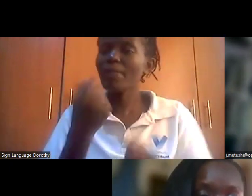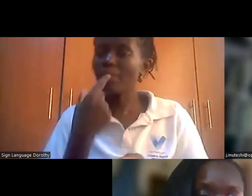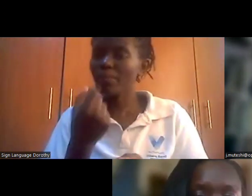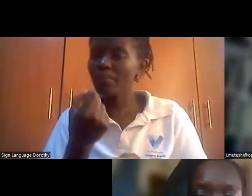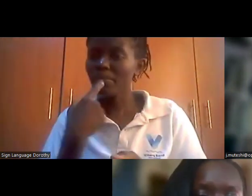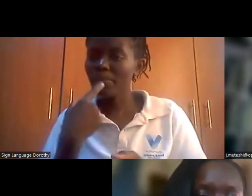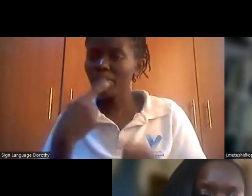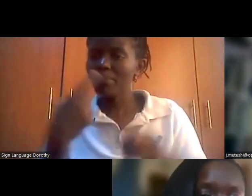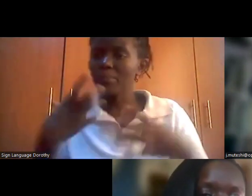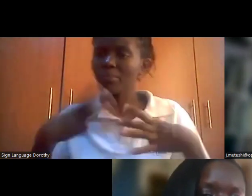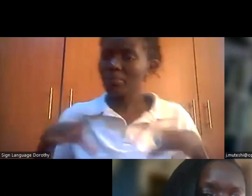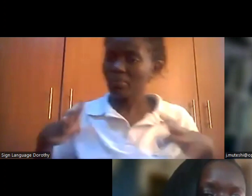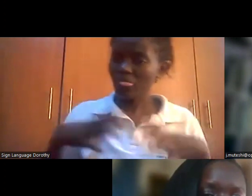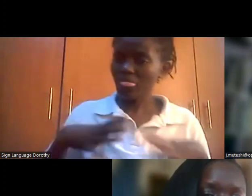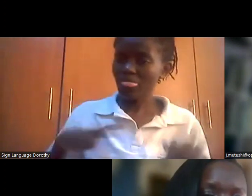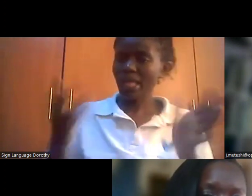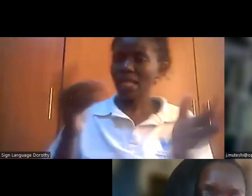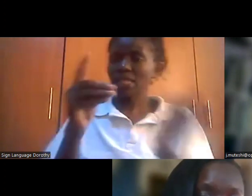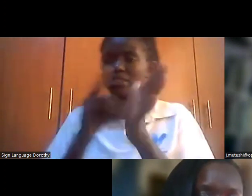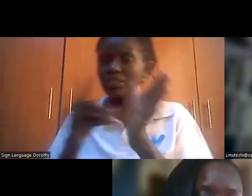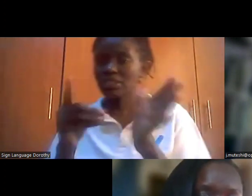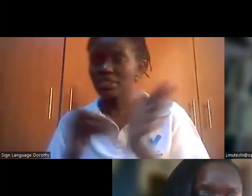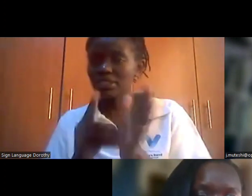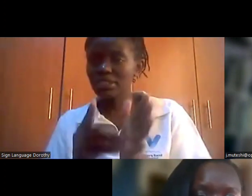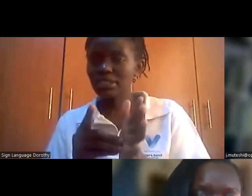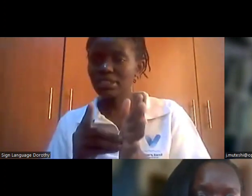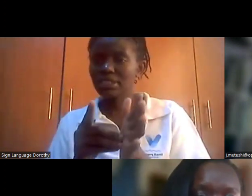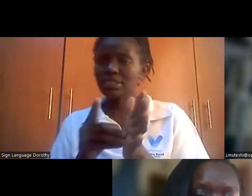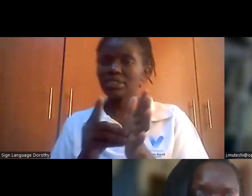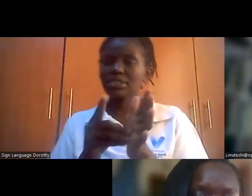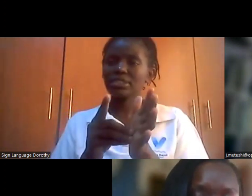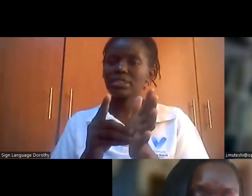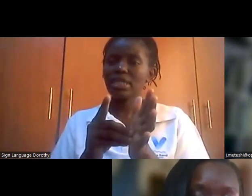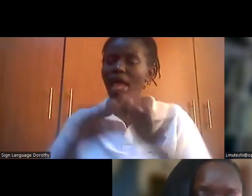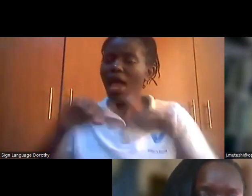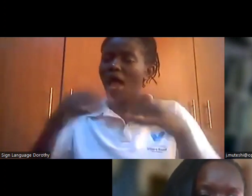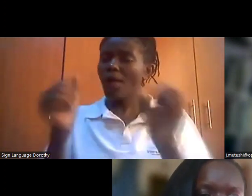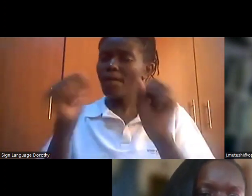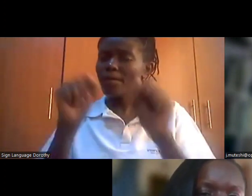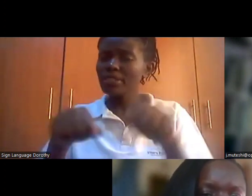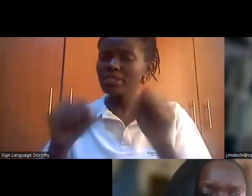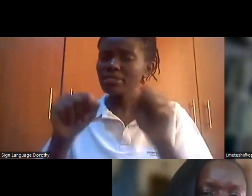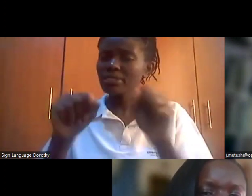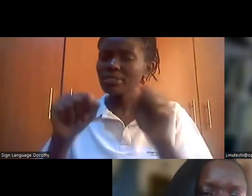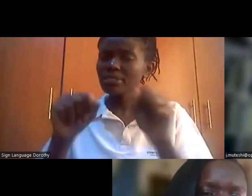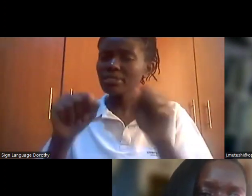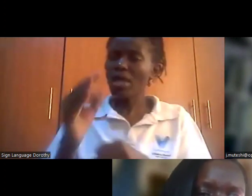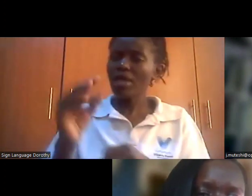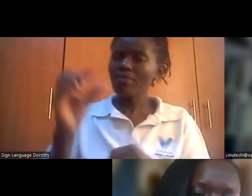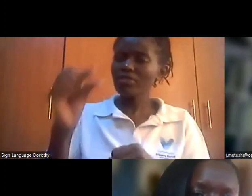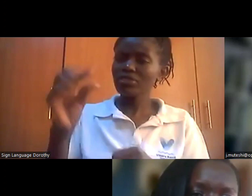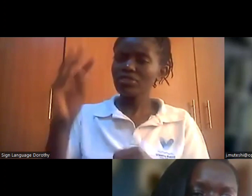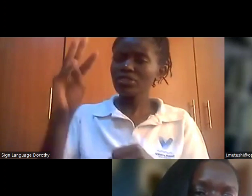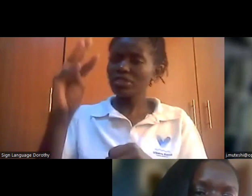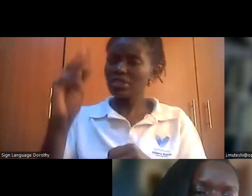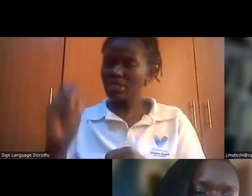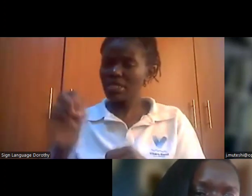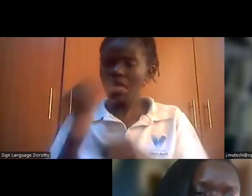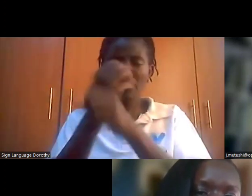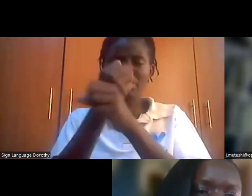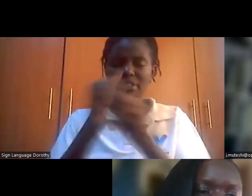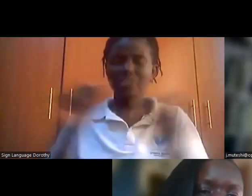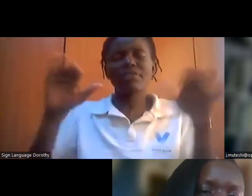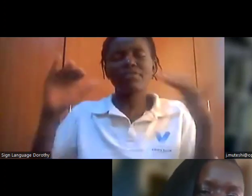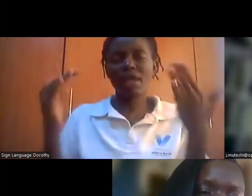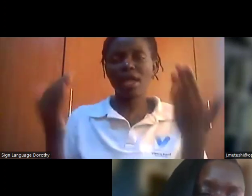traditional katas are performing medicalized FGM using the health supply. So there's need for a